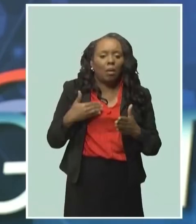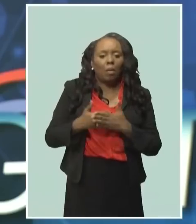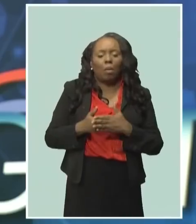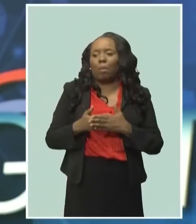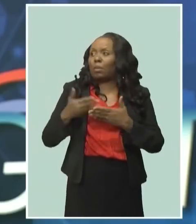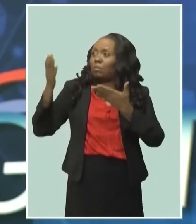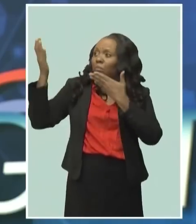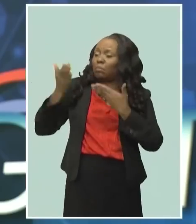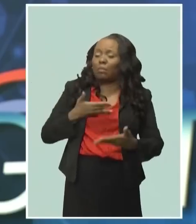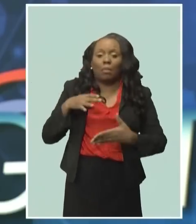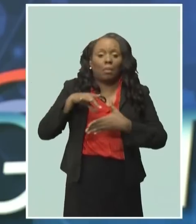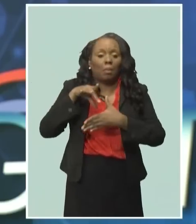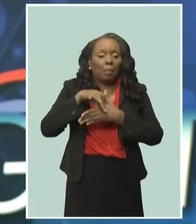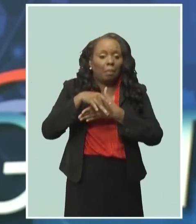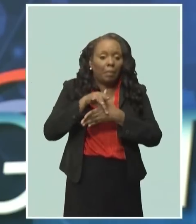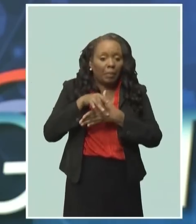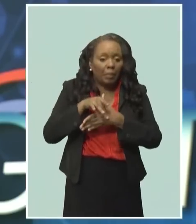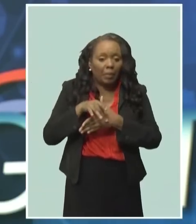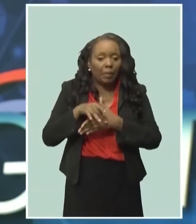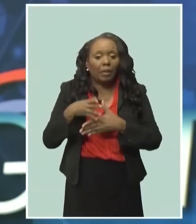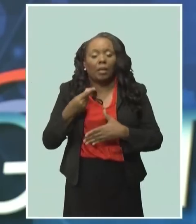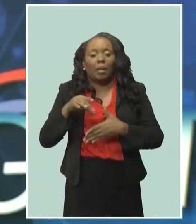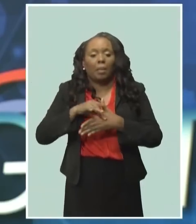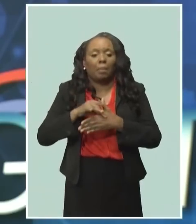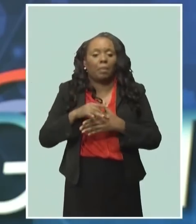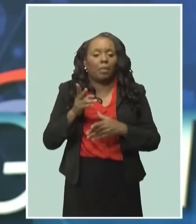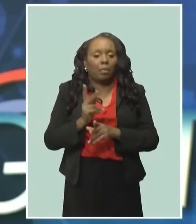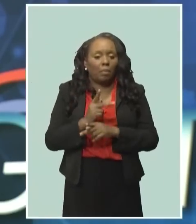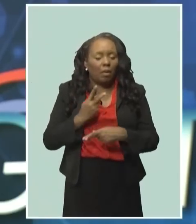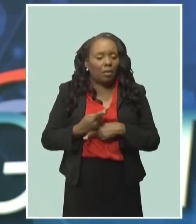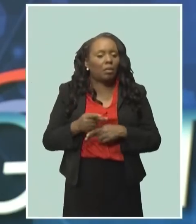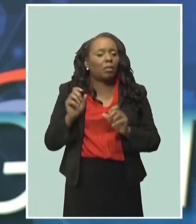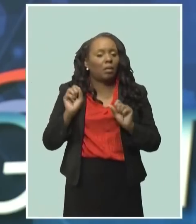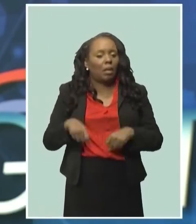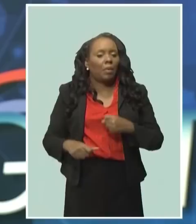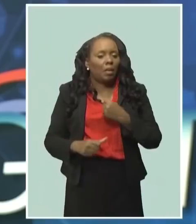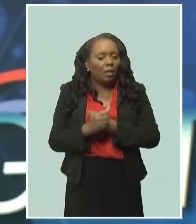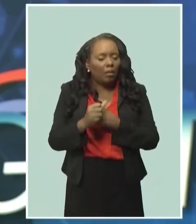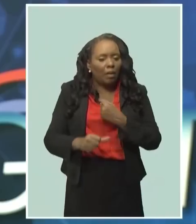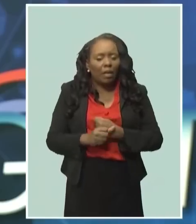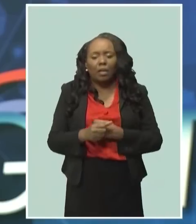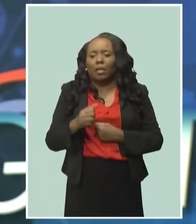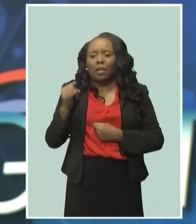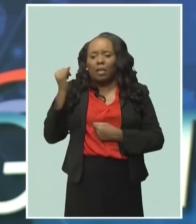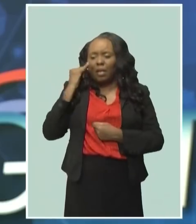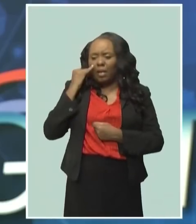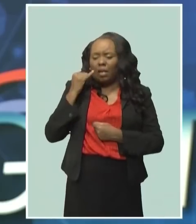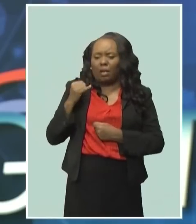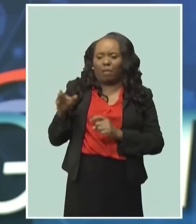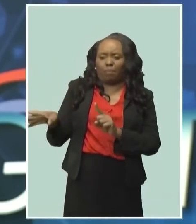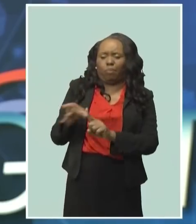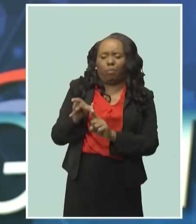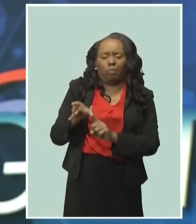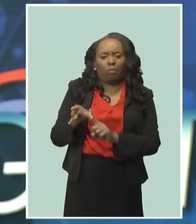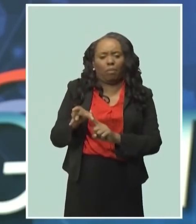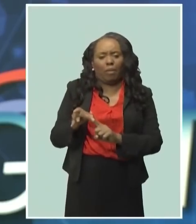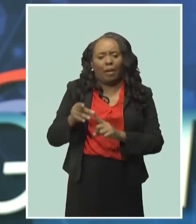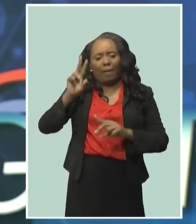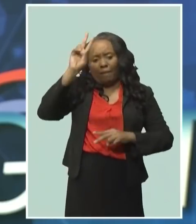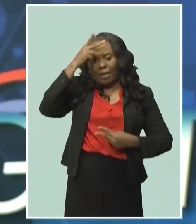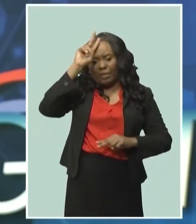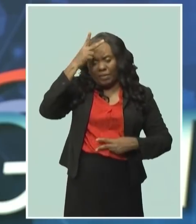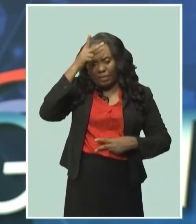country. He revealed that imported meats and meat products pose the biggest threats to the introduction of serious viruses and